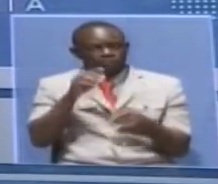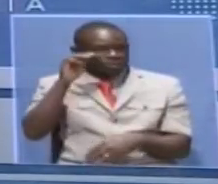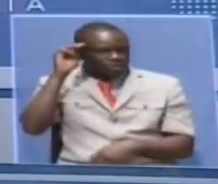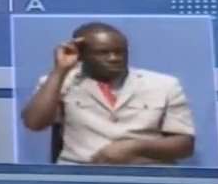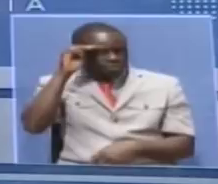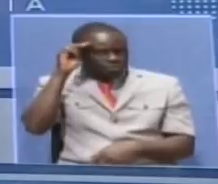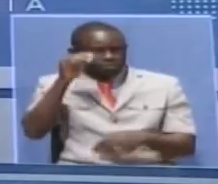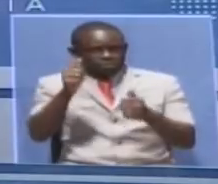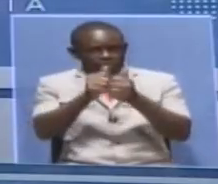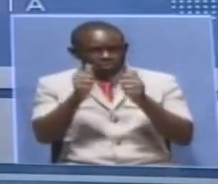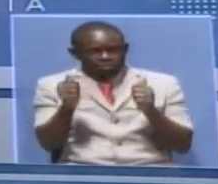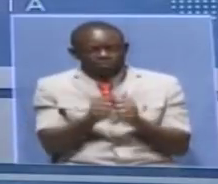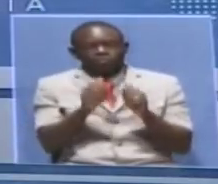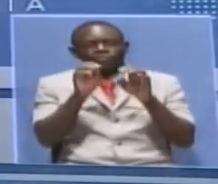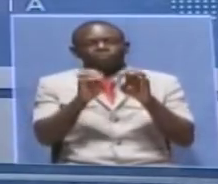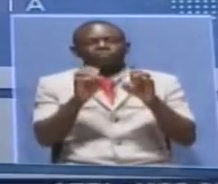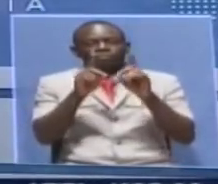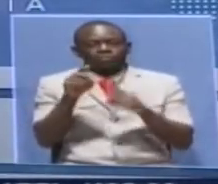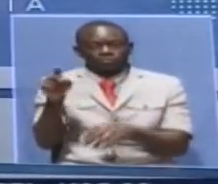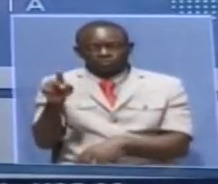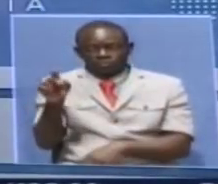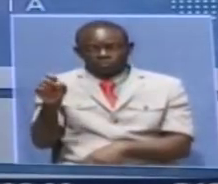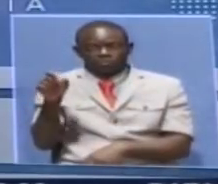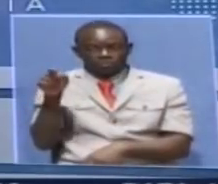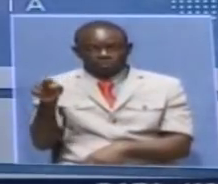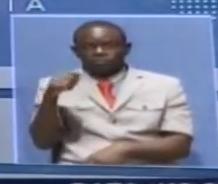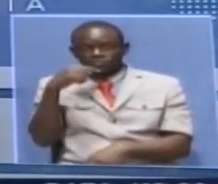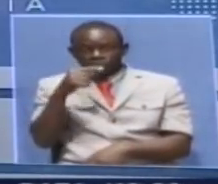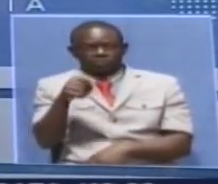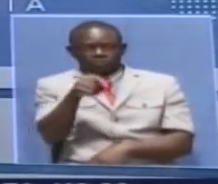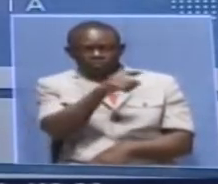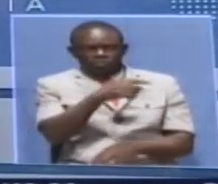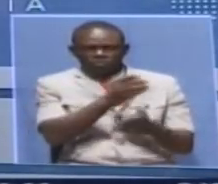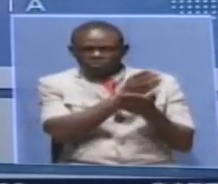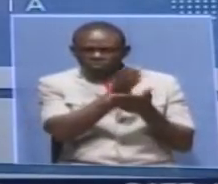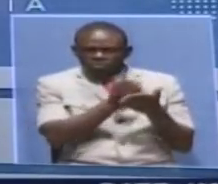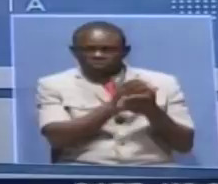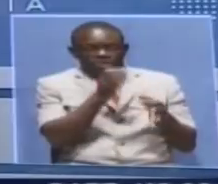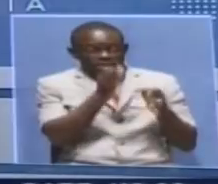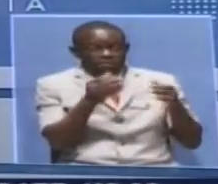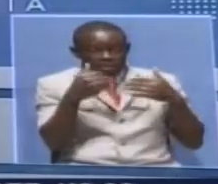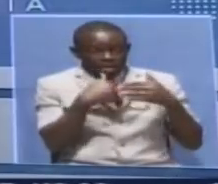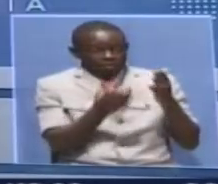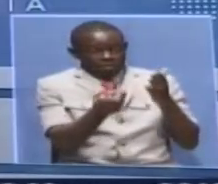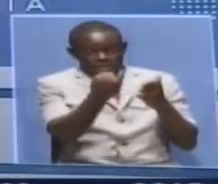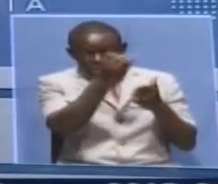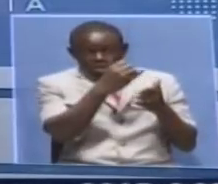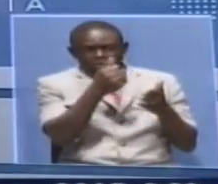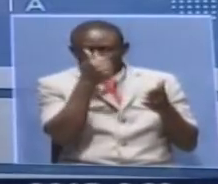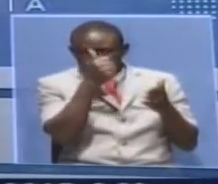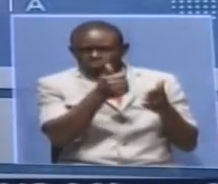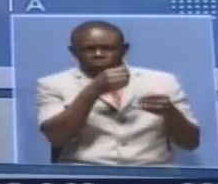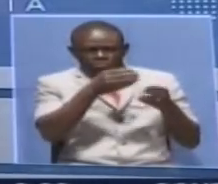Henry Tukombe says colleges involved in art are a good foundation for students seeking to create employment for